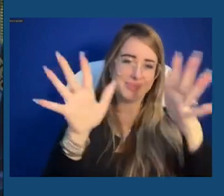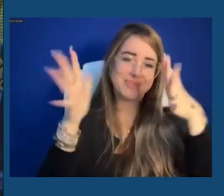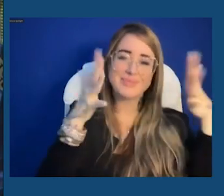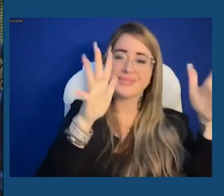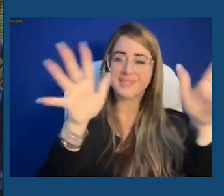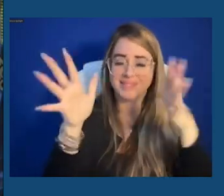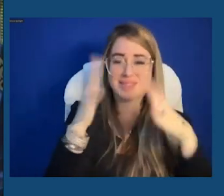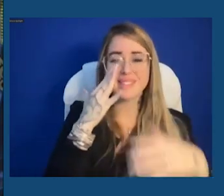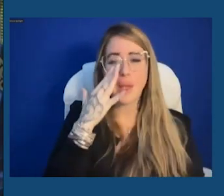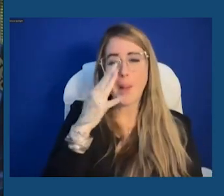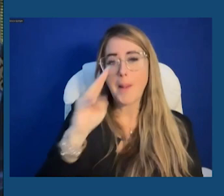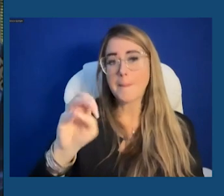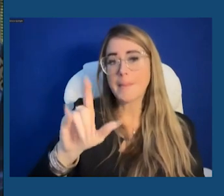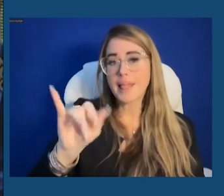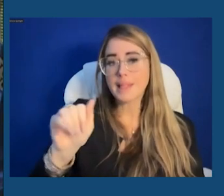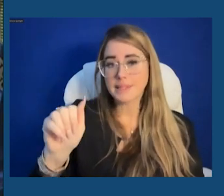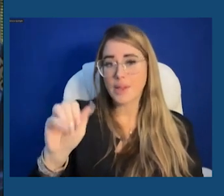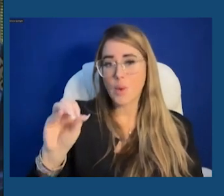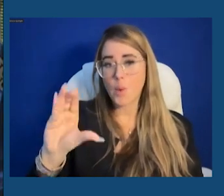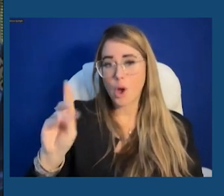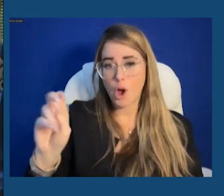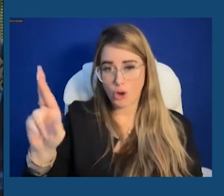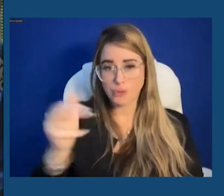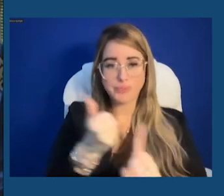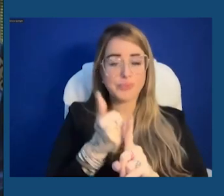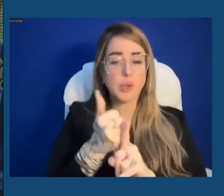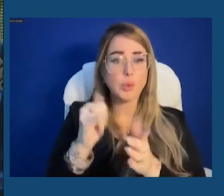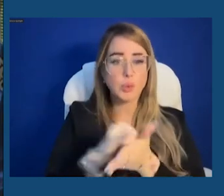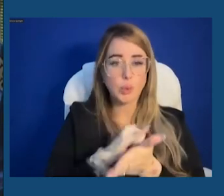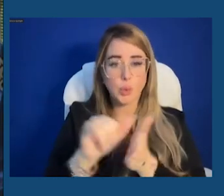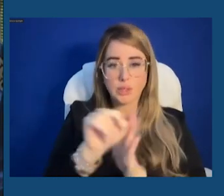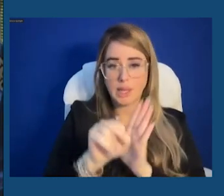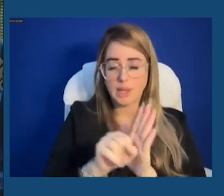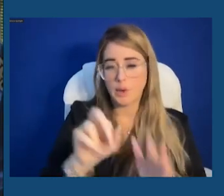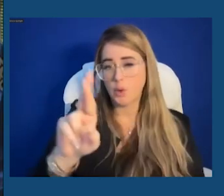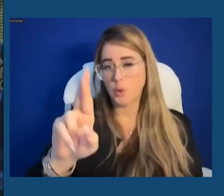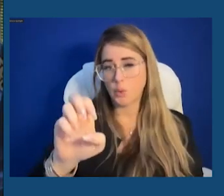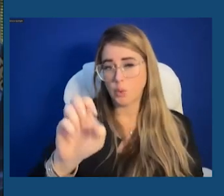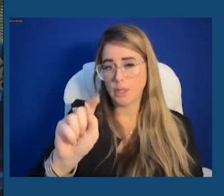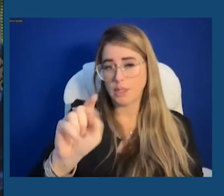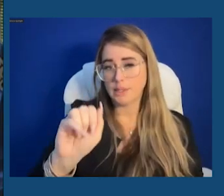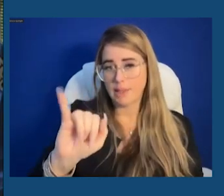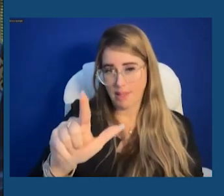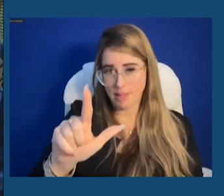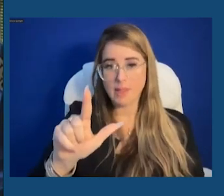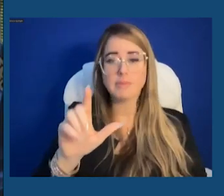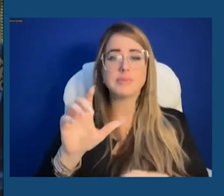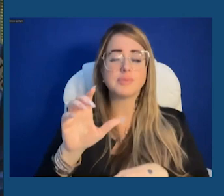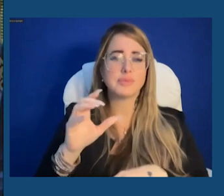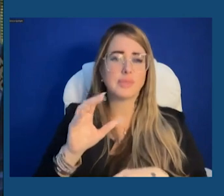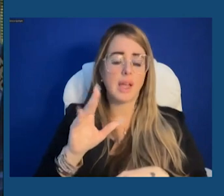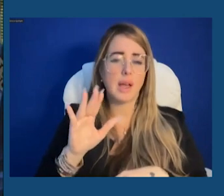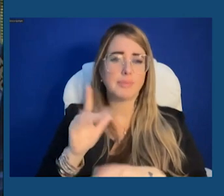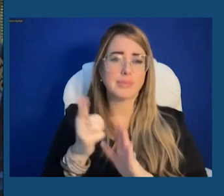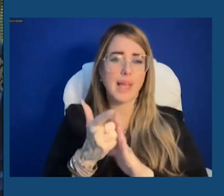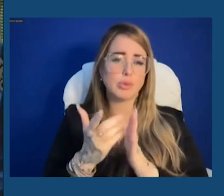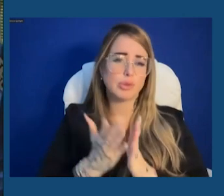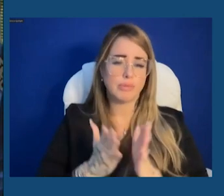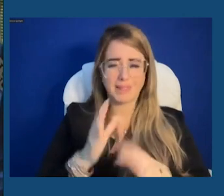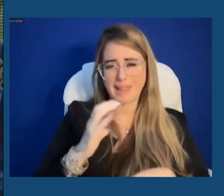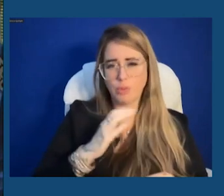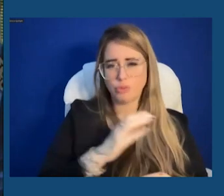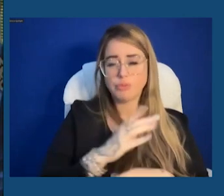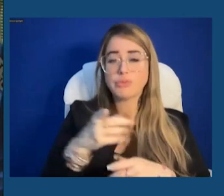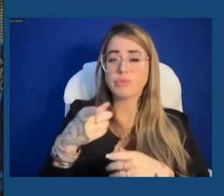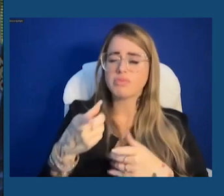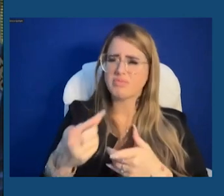Melissa O'Connor, New York State Retail Council, I want to thank her for just always reminding us in